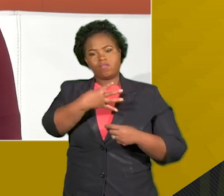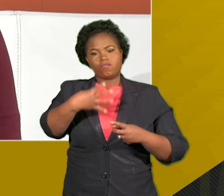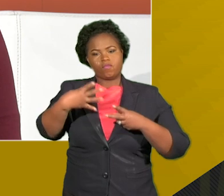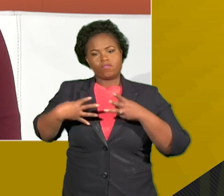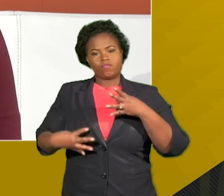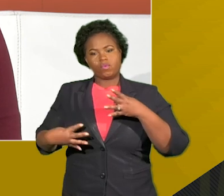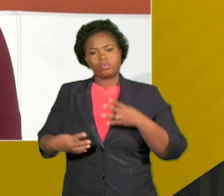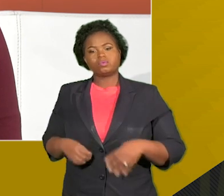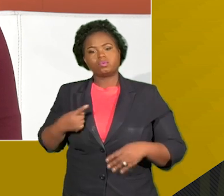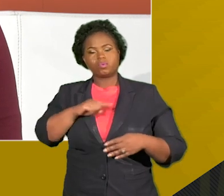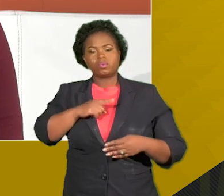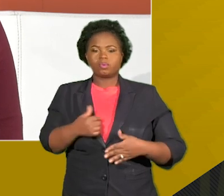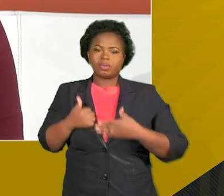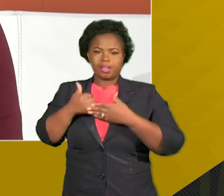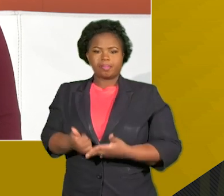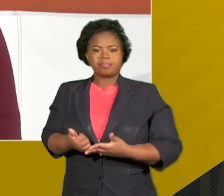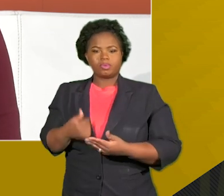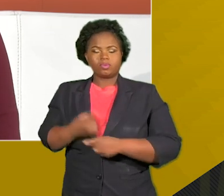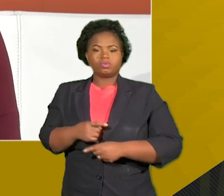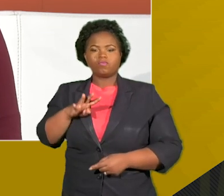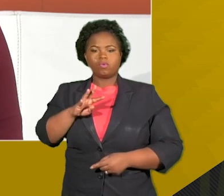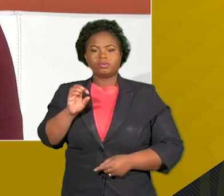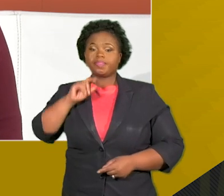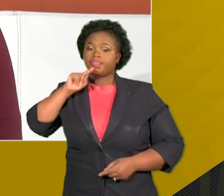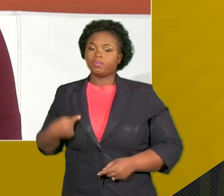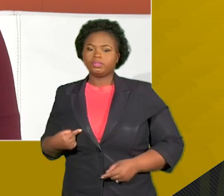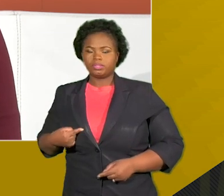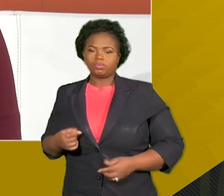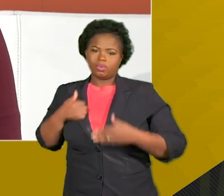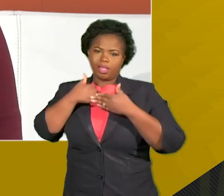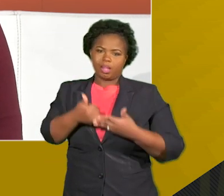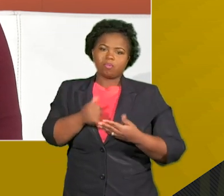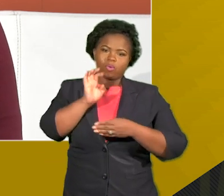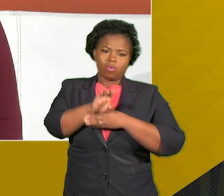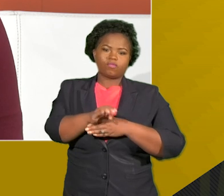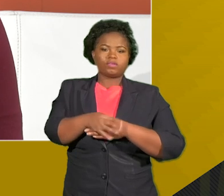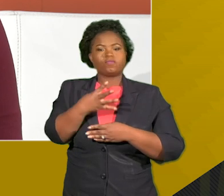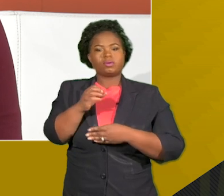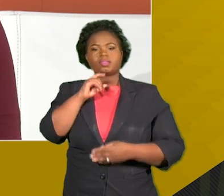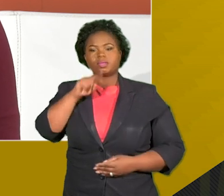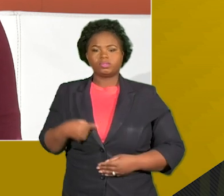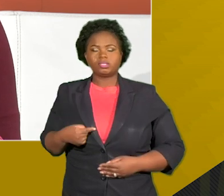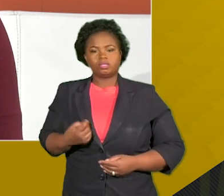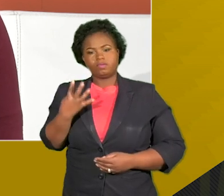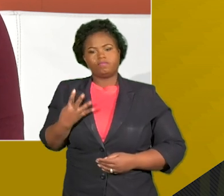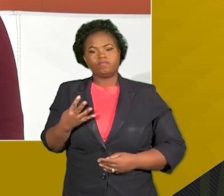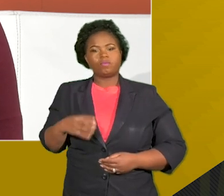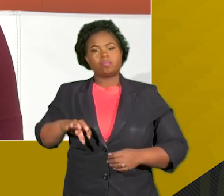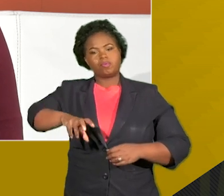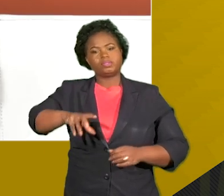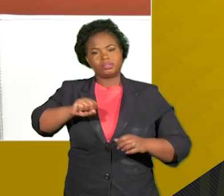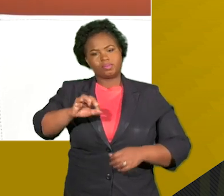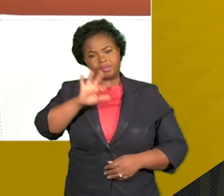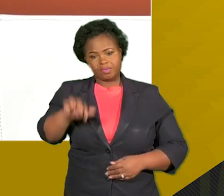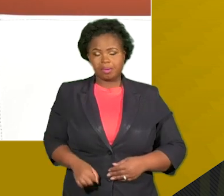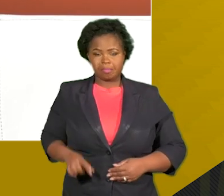that's basically we want to be helping raising more than 400,000 to help more than 400 kids within four provinces in South Africa. All right,